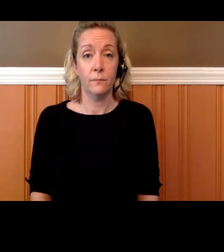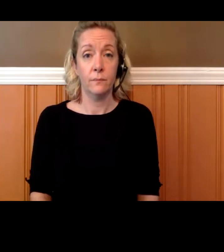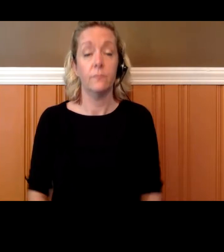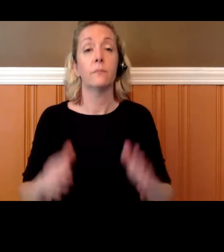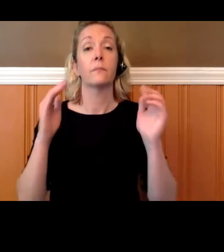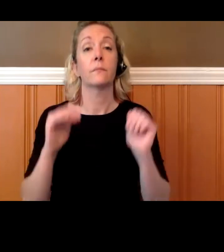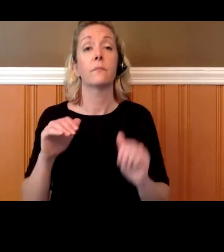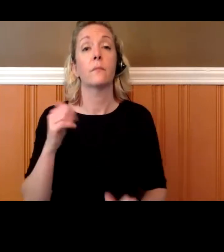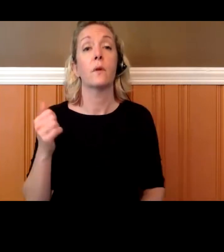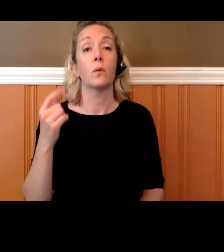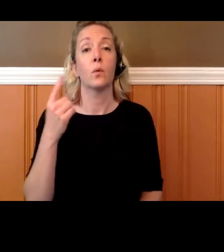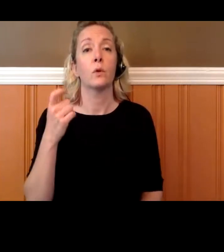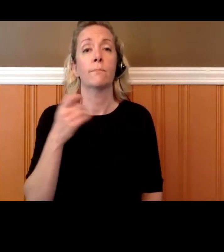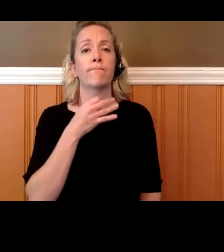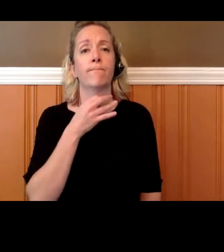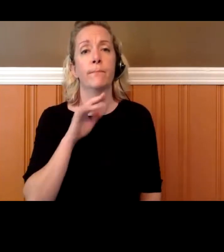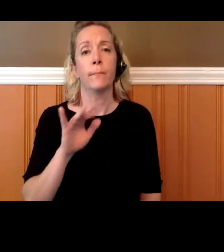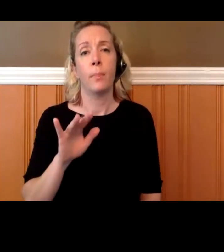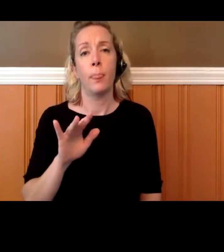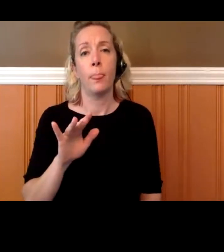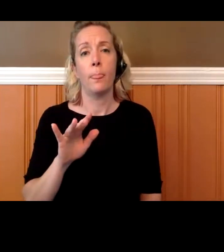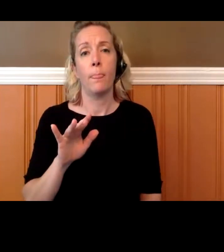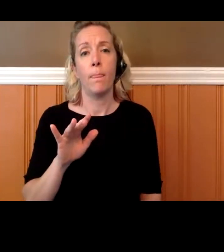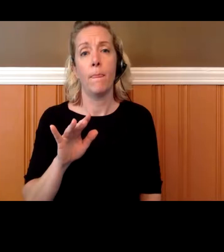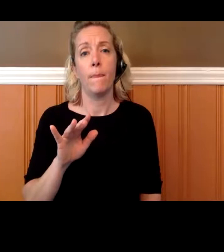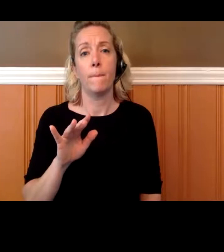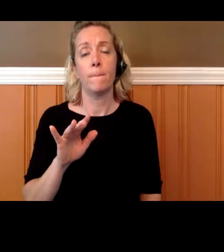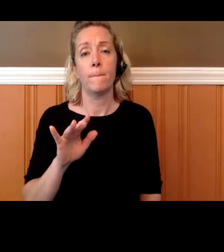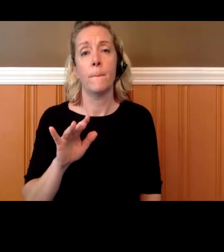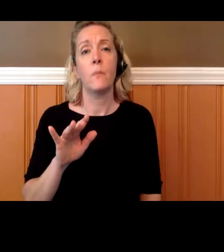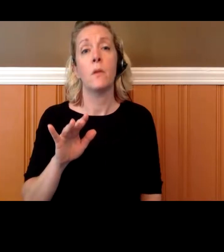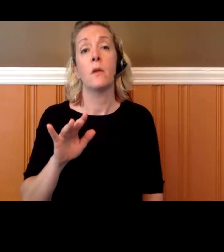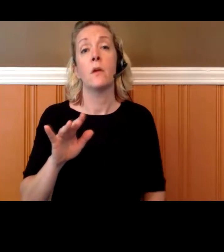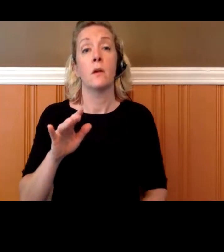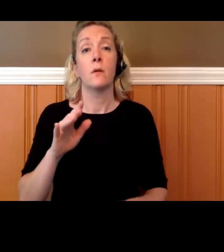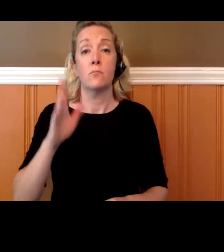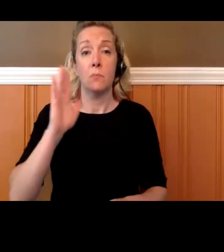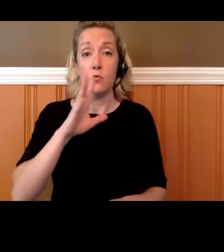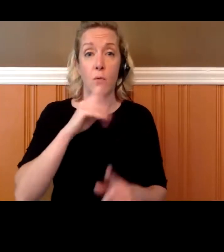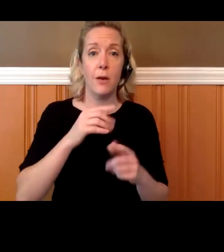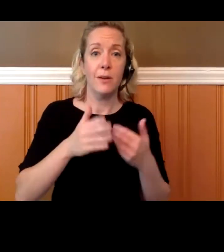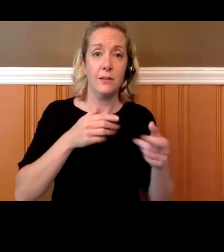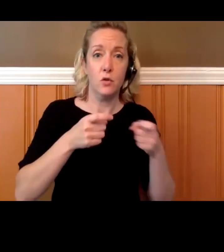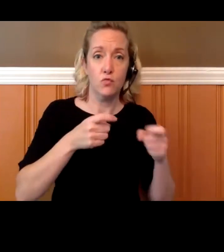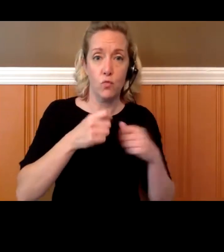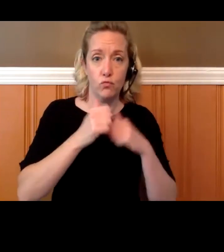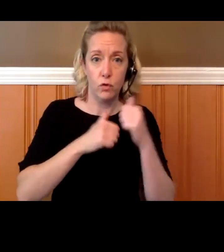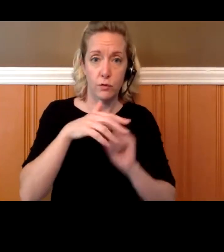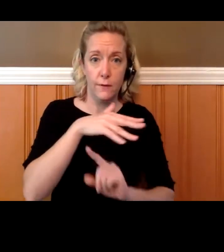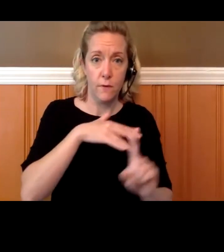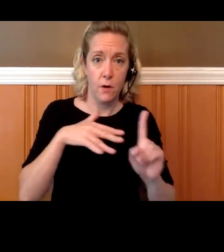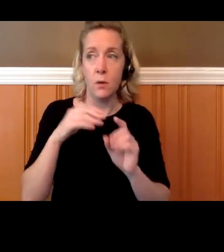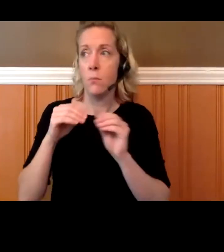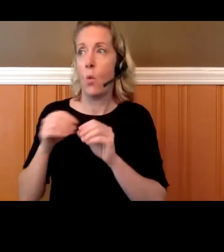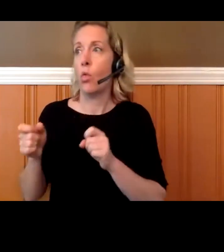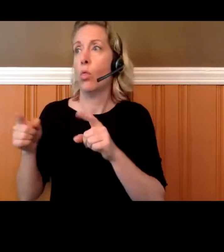So we had another question of, is the pharmacy very structured? When you're talking about, I think, of the trip in the pharmacy.